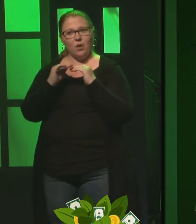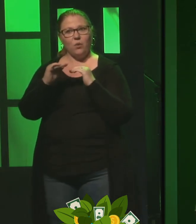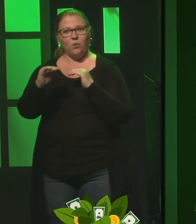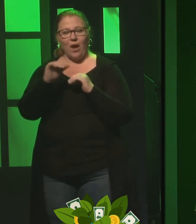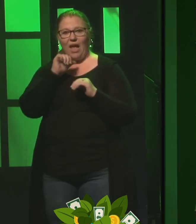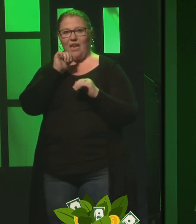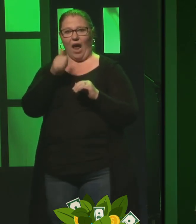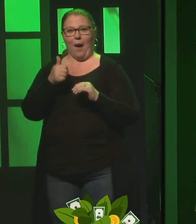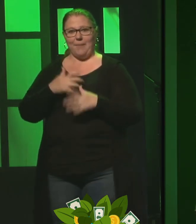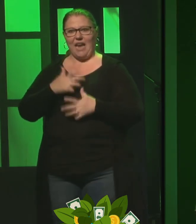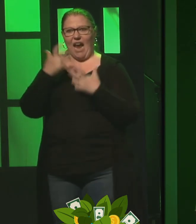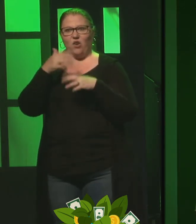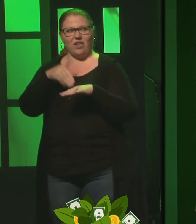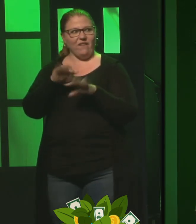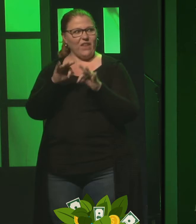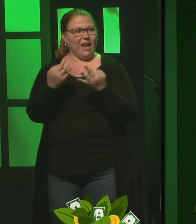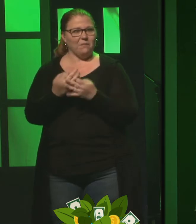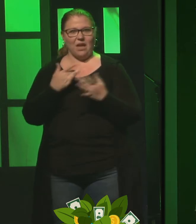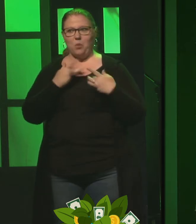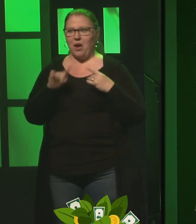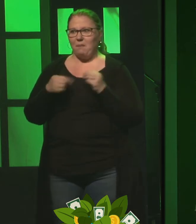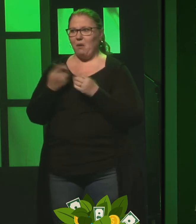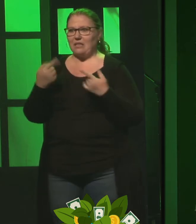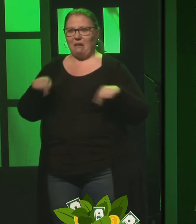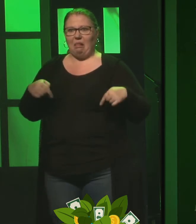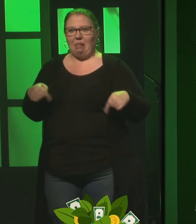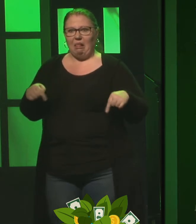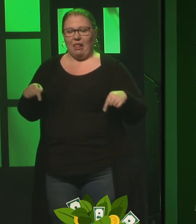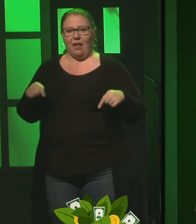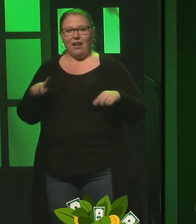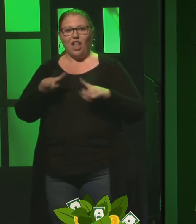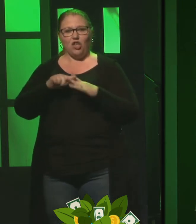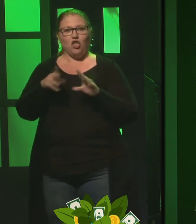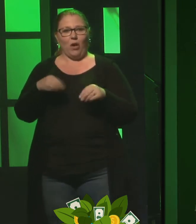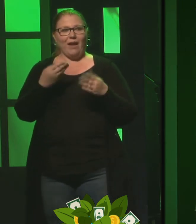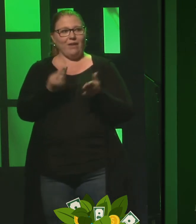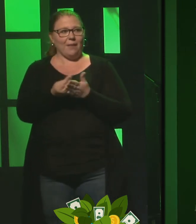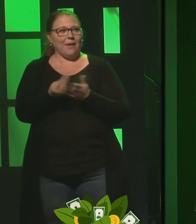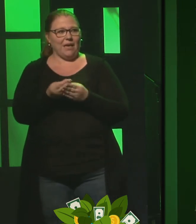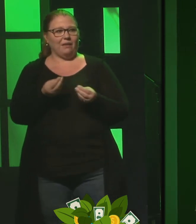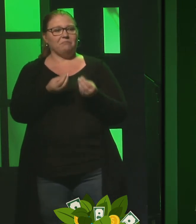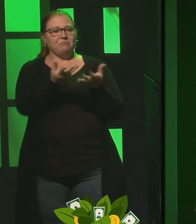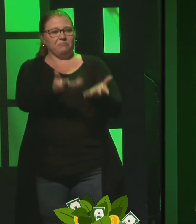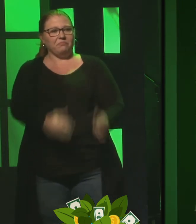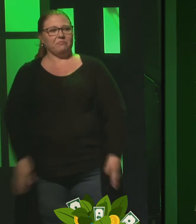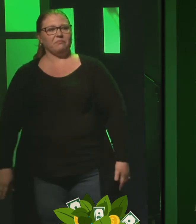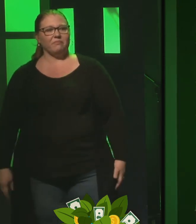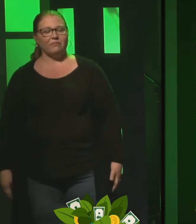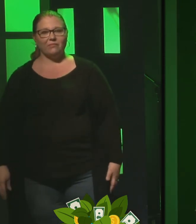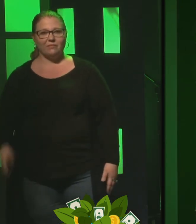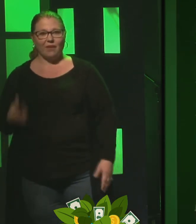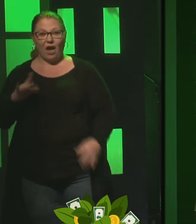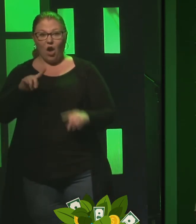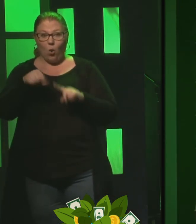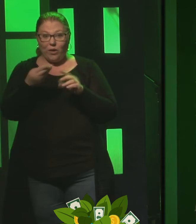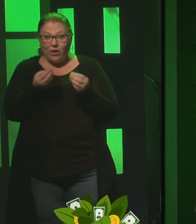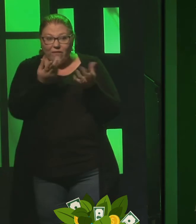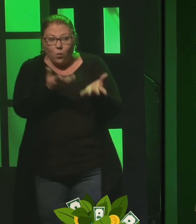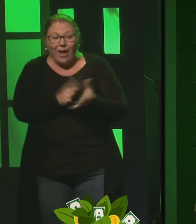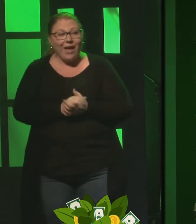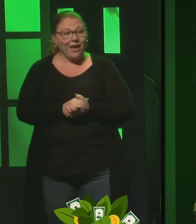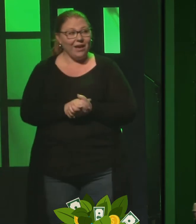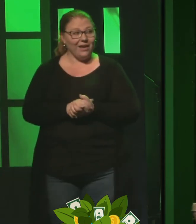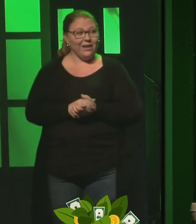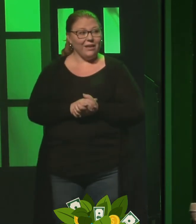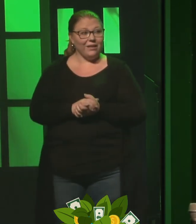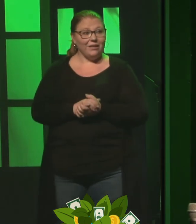be screaming at your family and worrying about what's going to happen in 10 years. You start giving money away. Because when you give it away, you're just